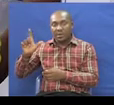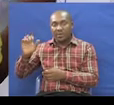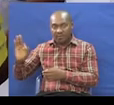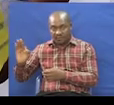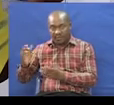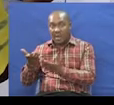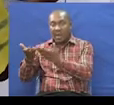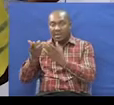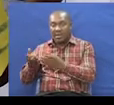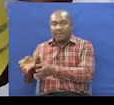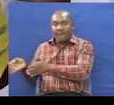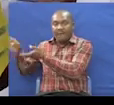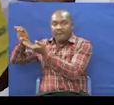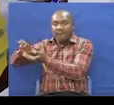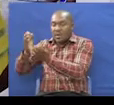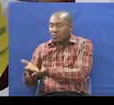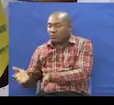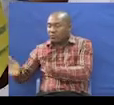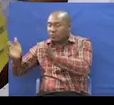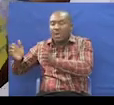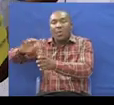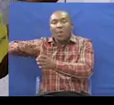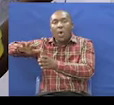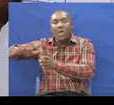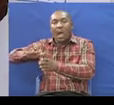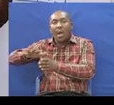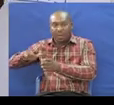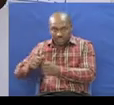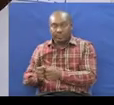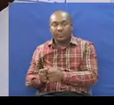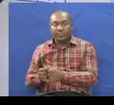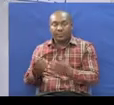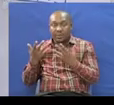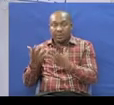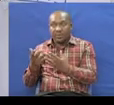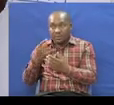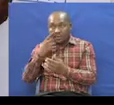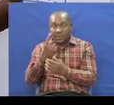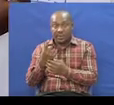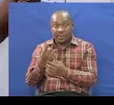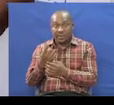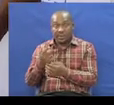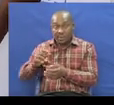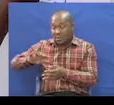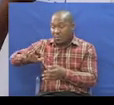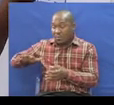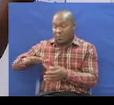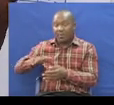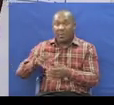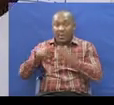We are going to see what the function of water into our preparation of